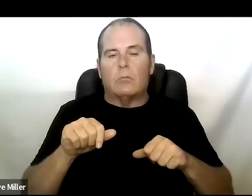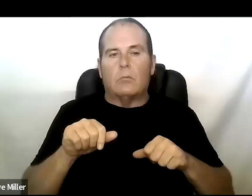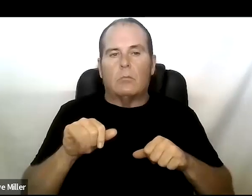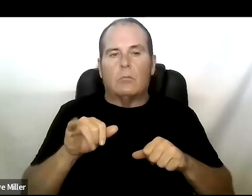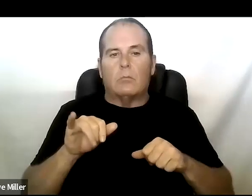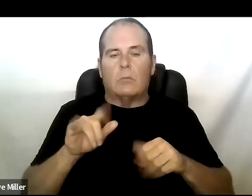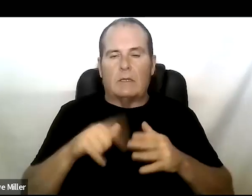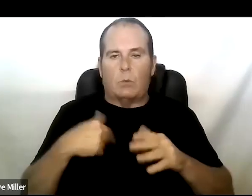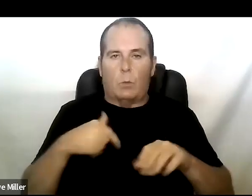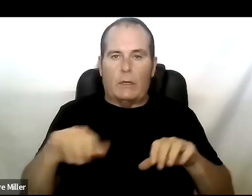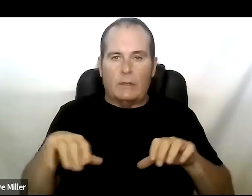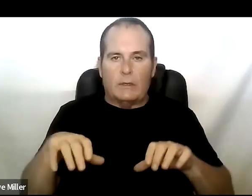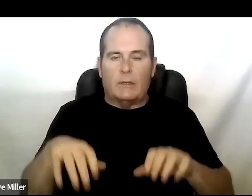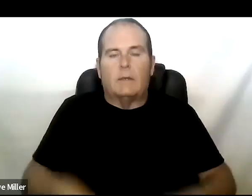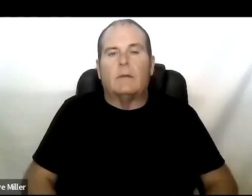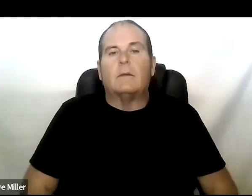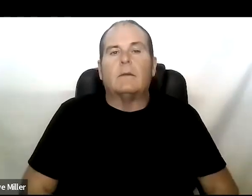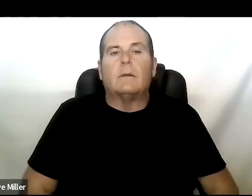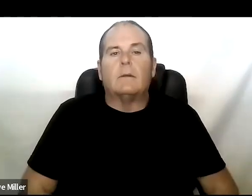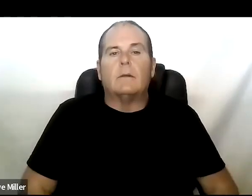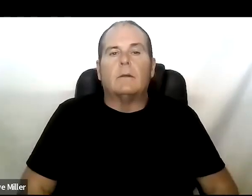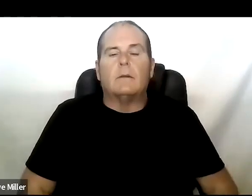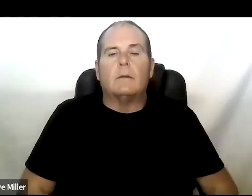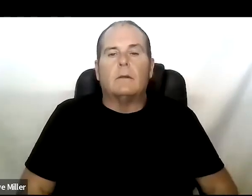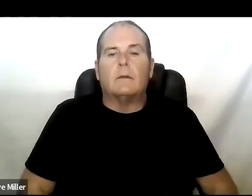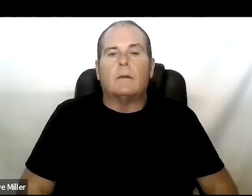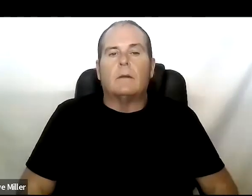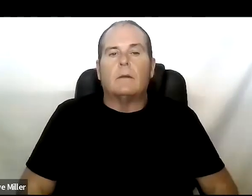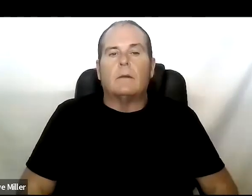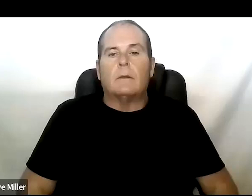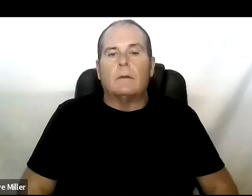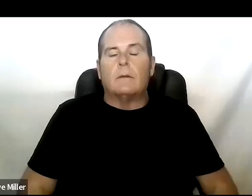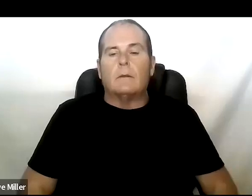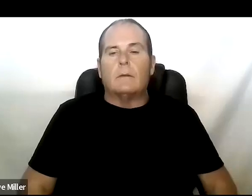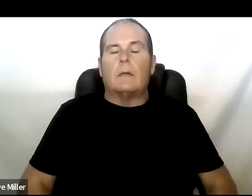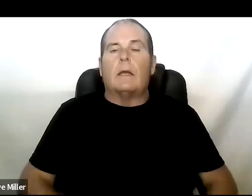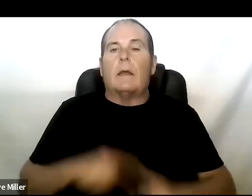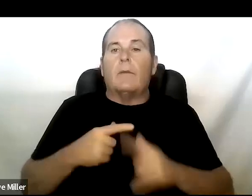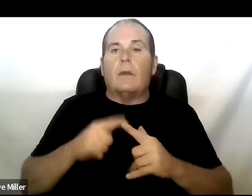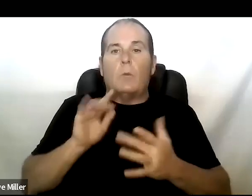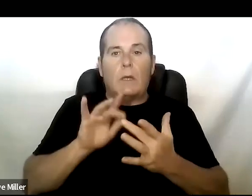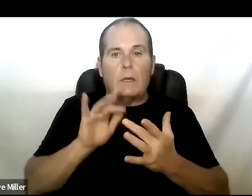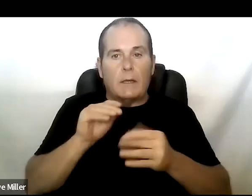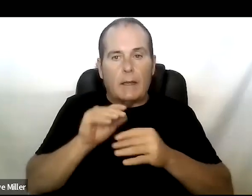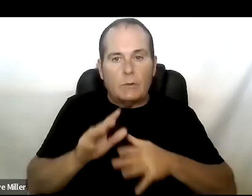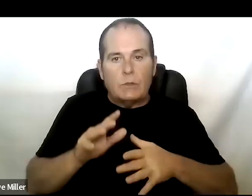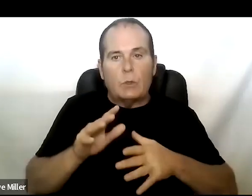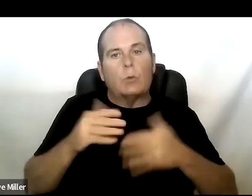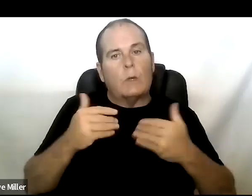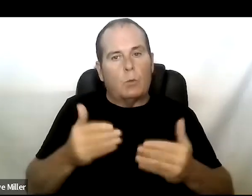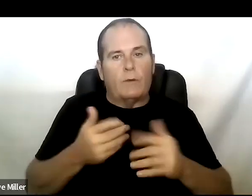what we did. And then we contacted our counselor and went from there.